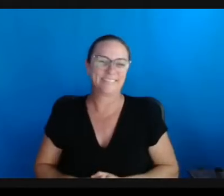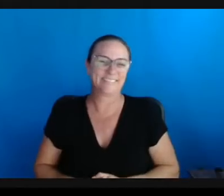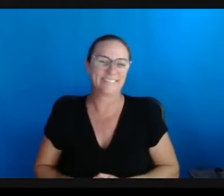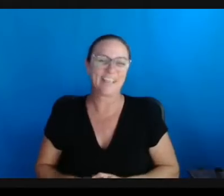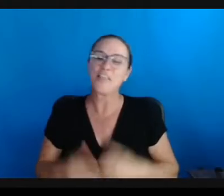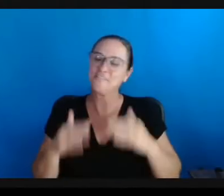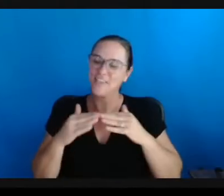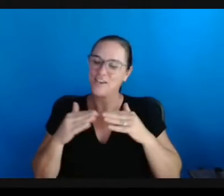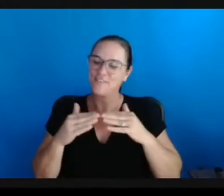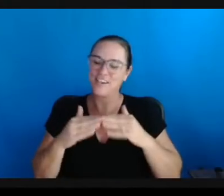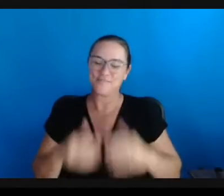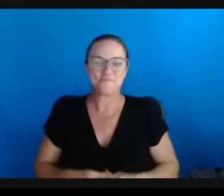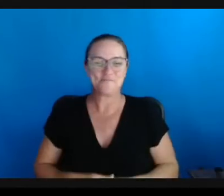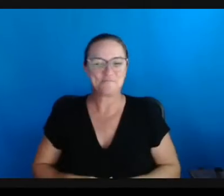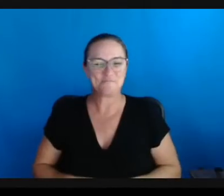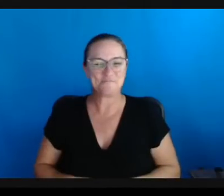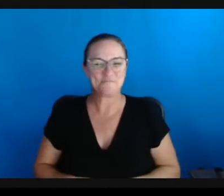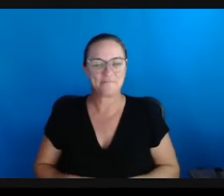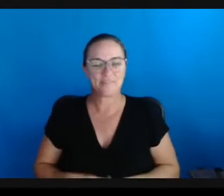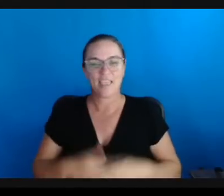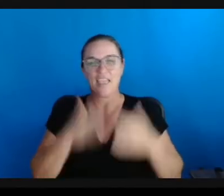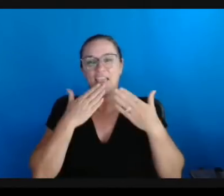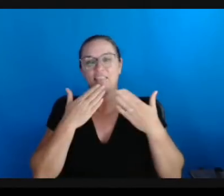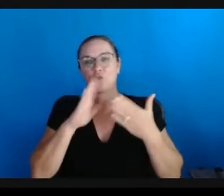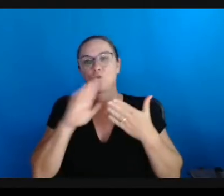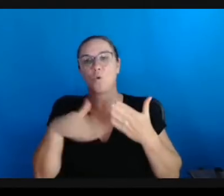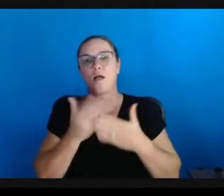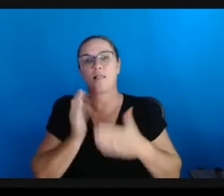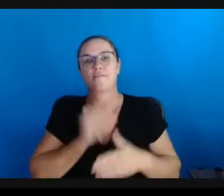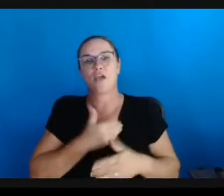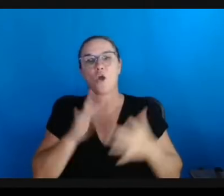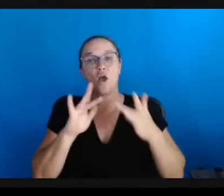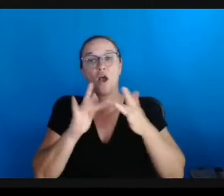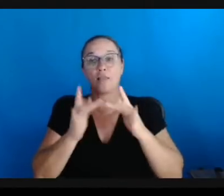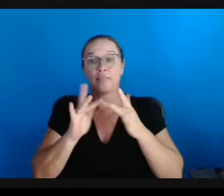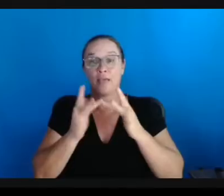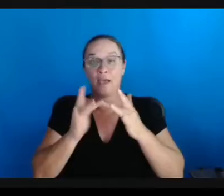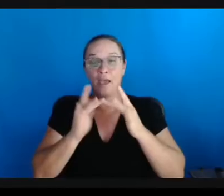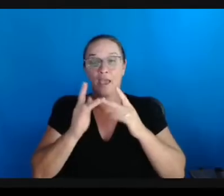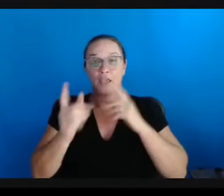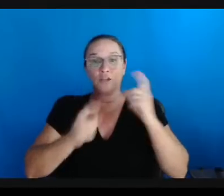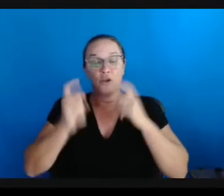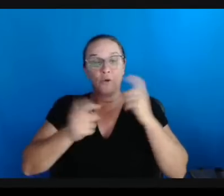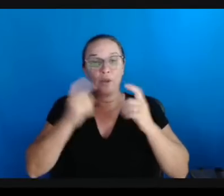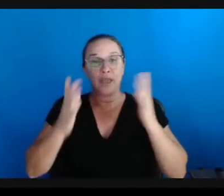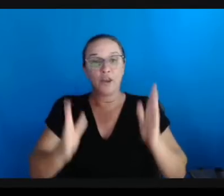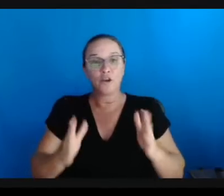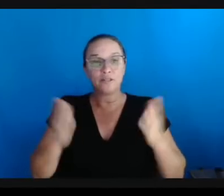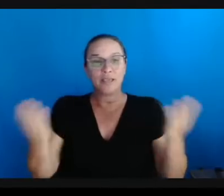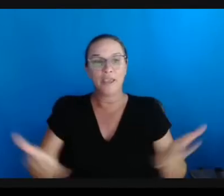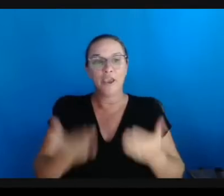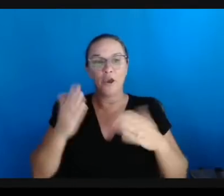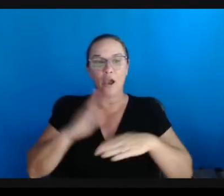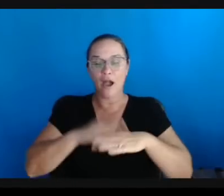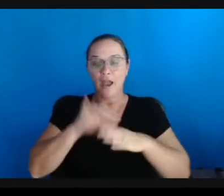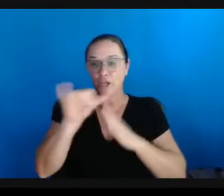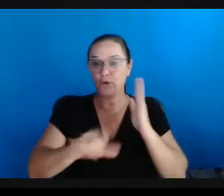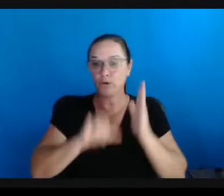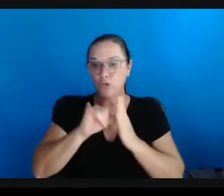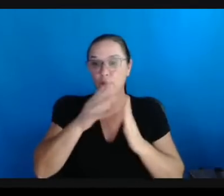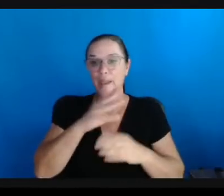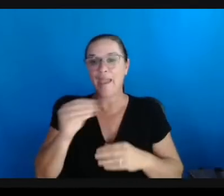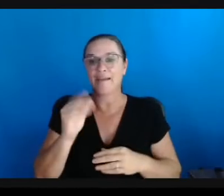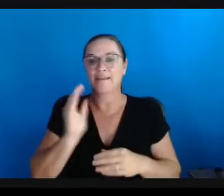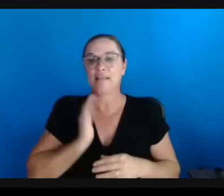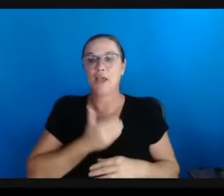fair. That's fair. And thank you to all of our online donators on YouTube, as well as